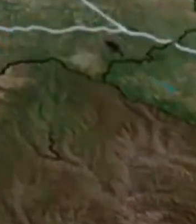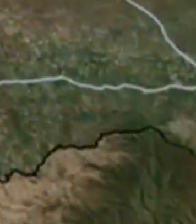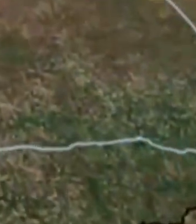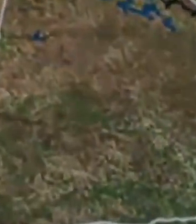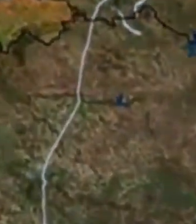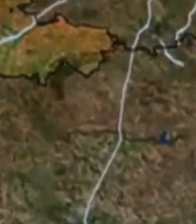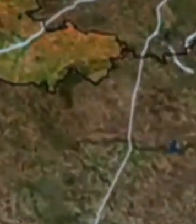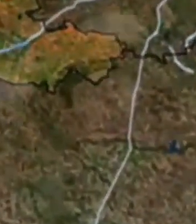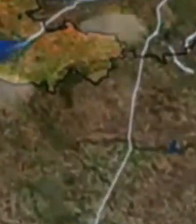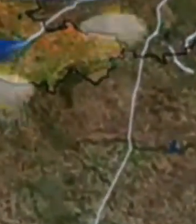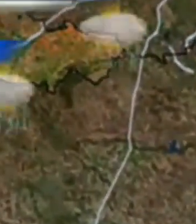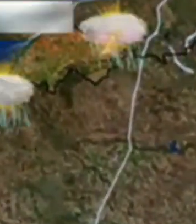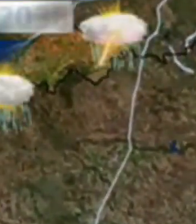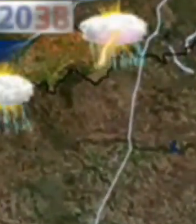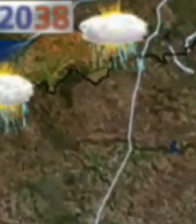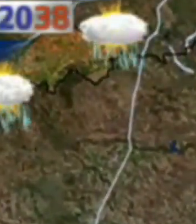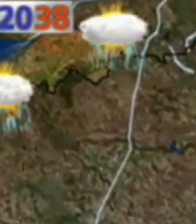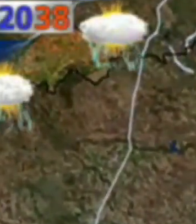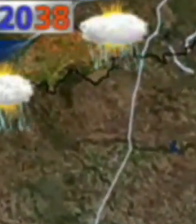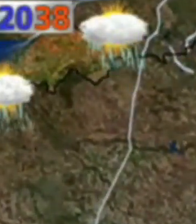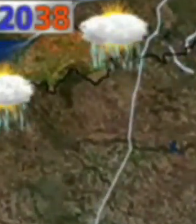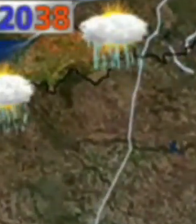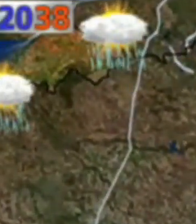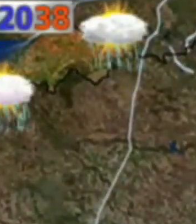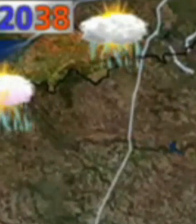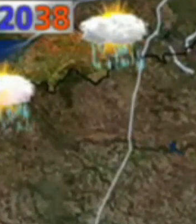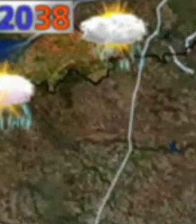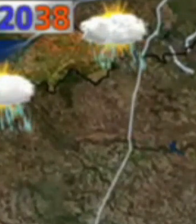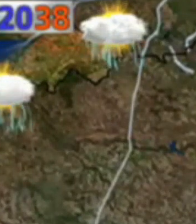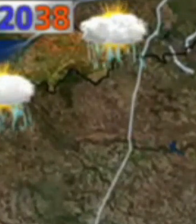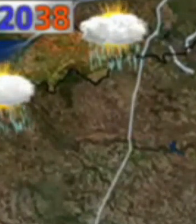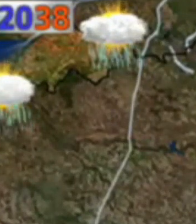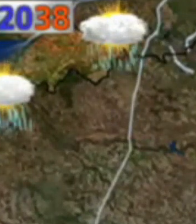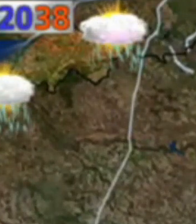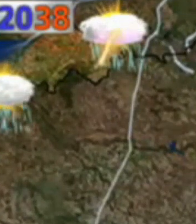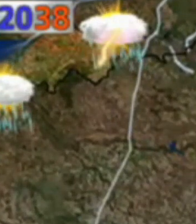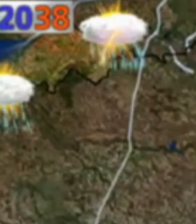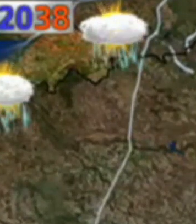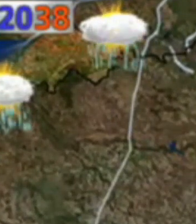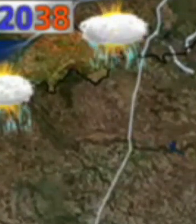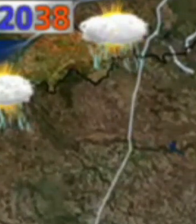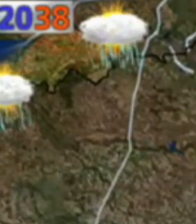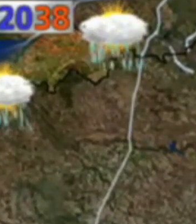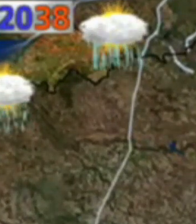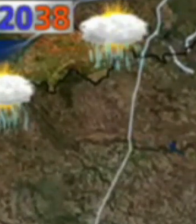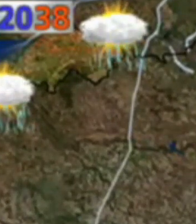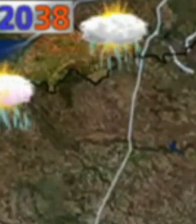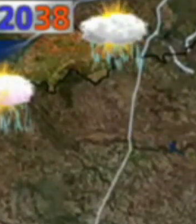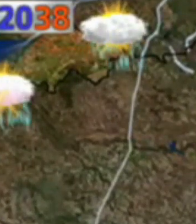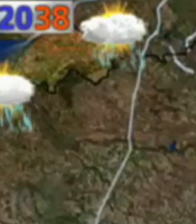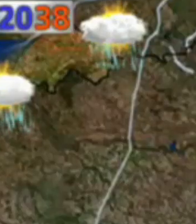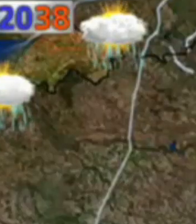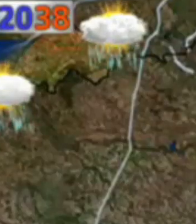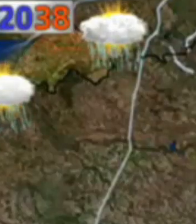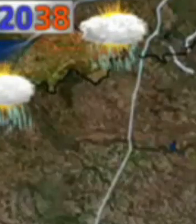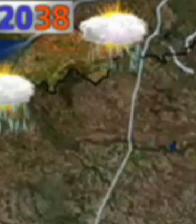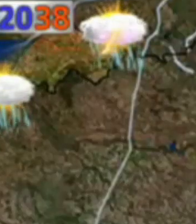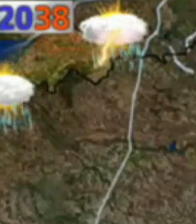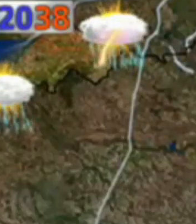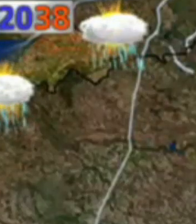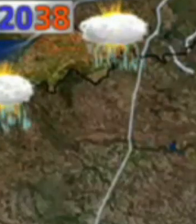ke mo go digrata di le 35. Mme re konosetsa re lebelele province ya North West Mahikeng tla be ke mo go digrata di le 37,